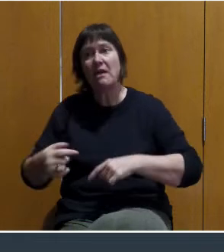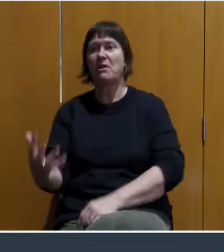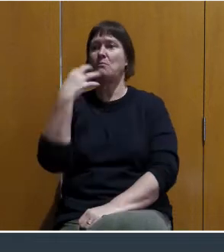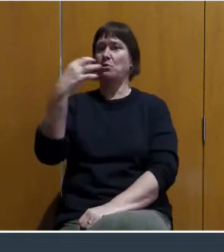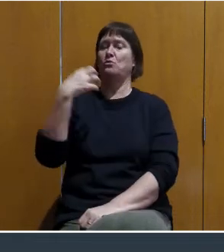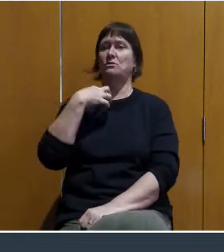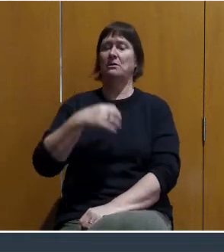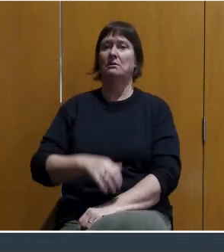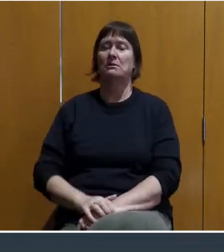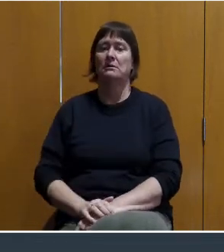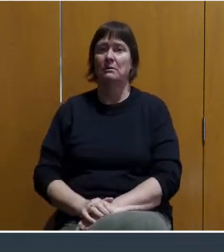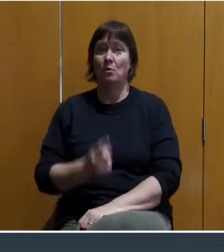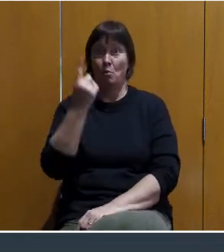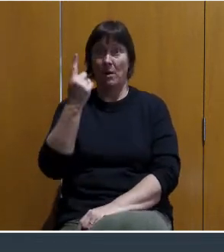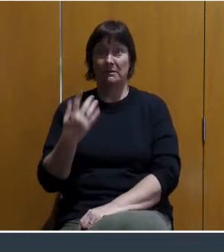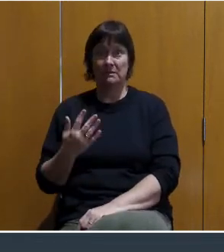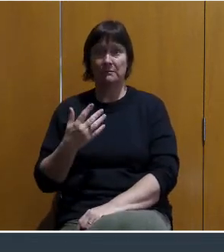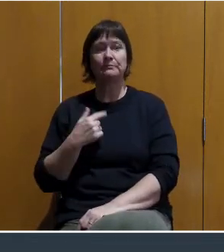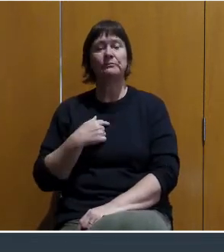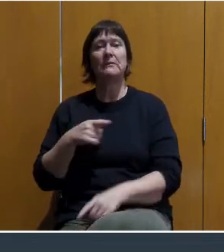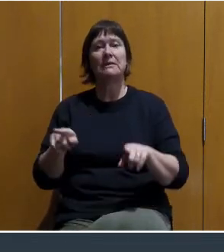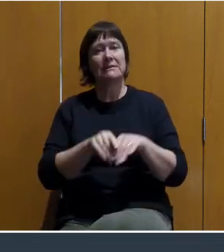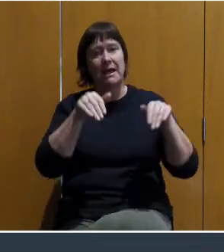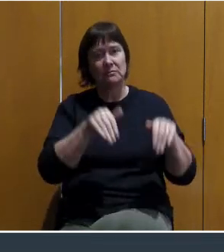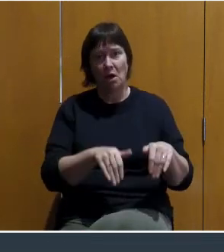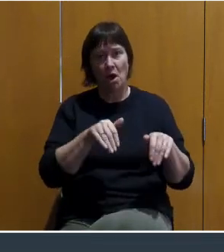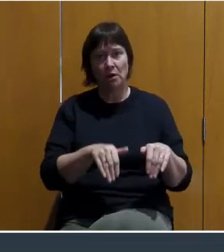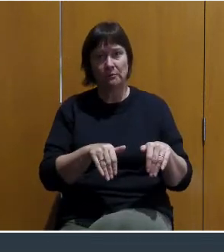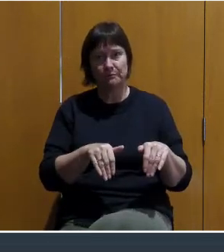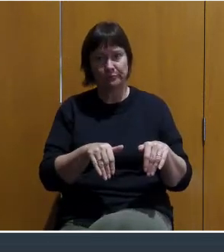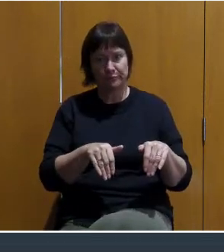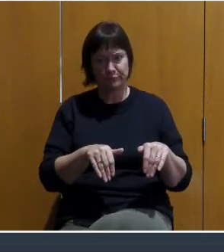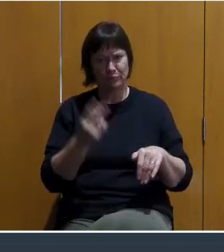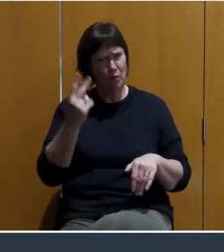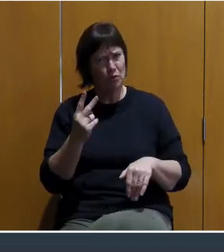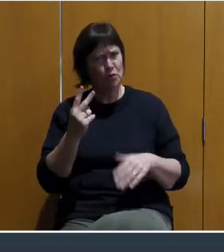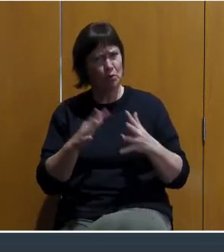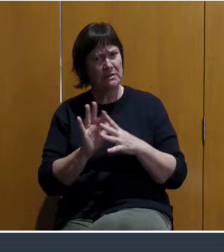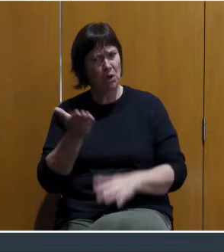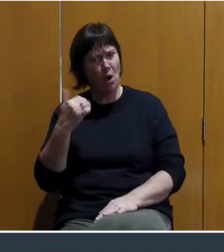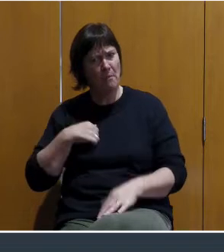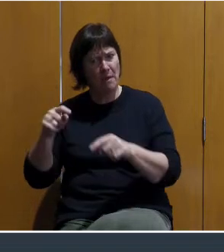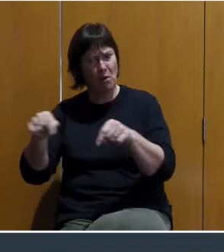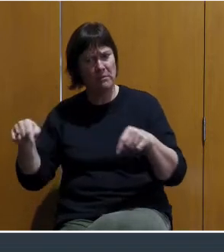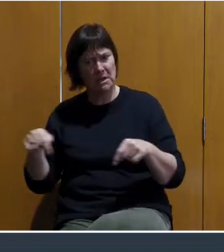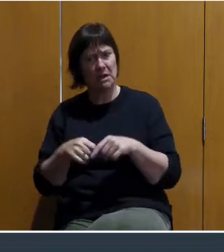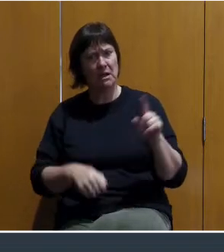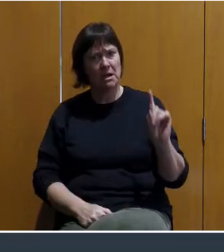front of a council manager, I was on the track and I had the same dog that I got off my property 2 weeks prior. The council manager said nothing